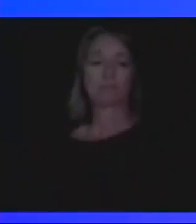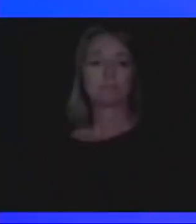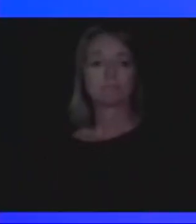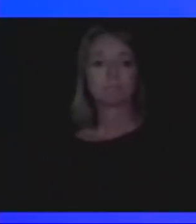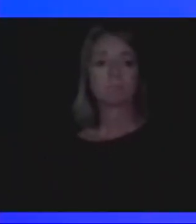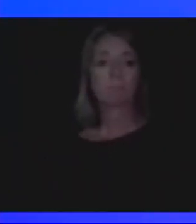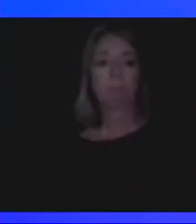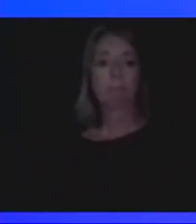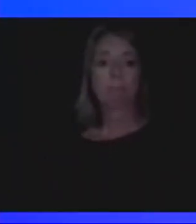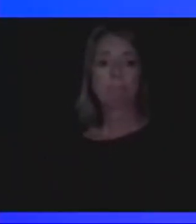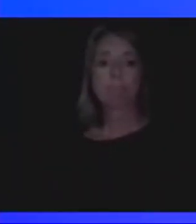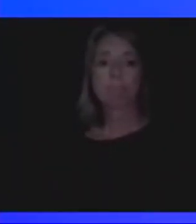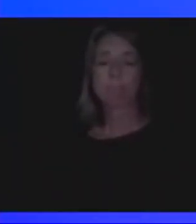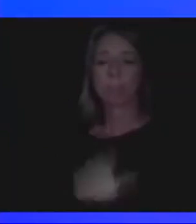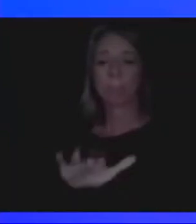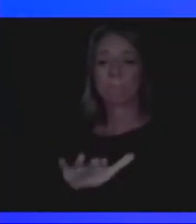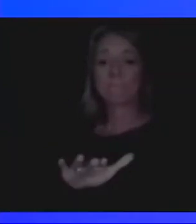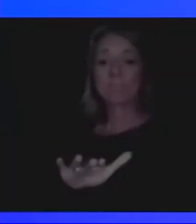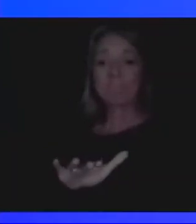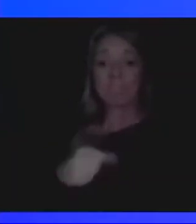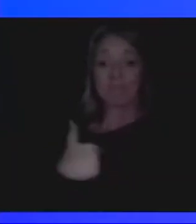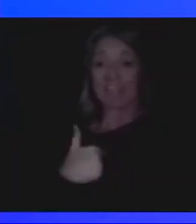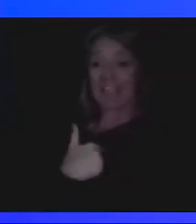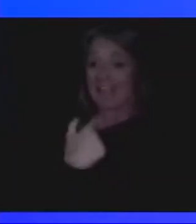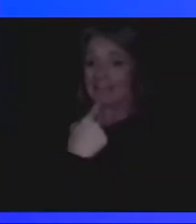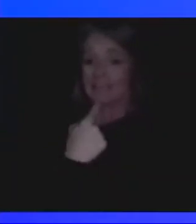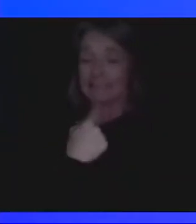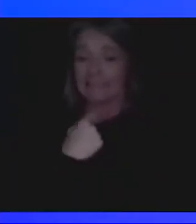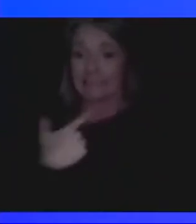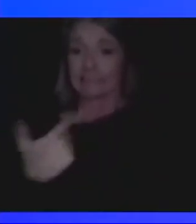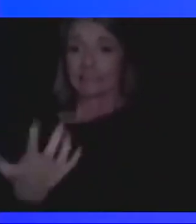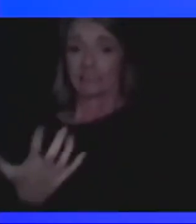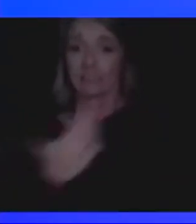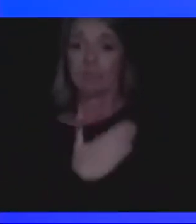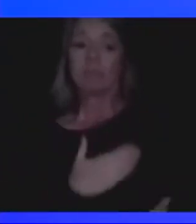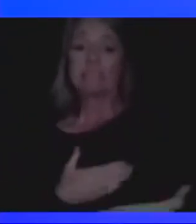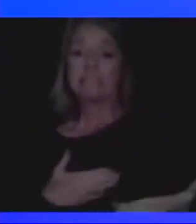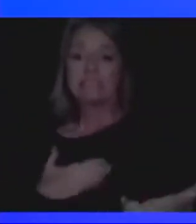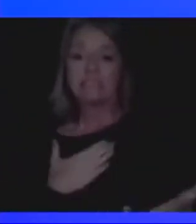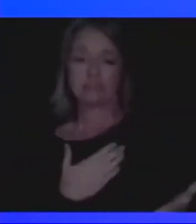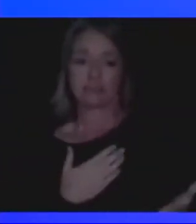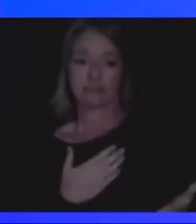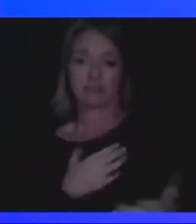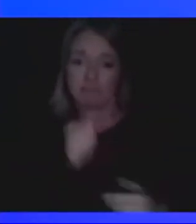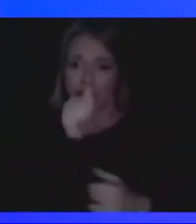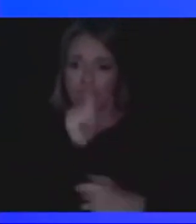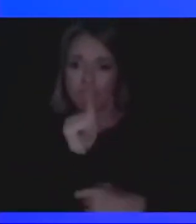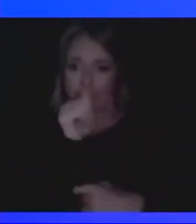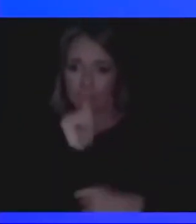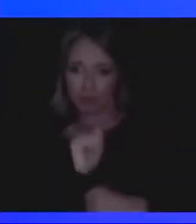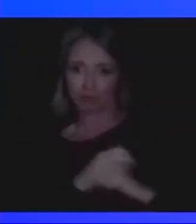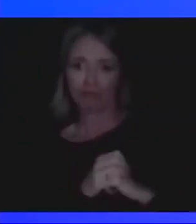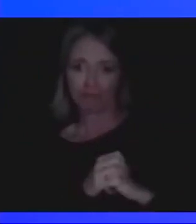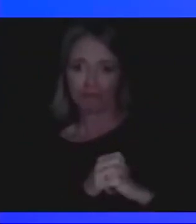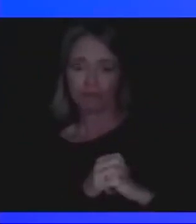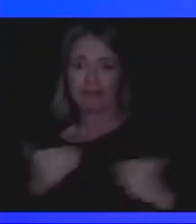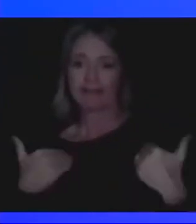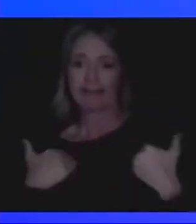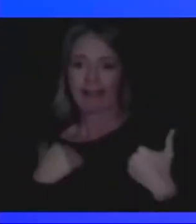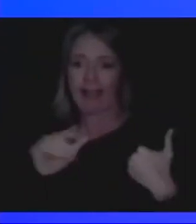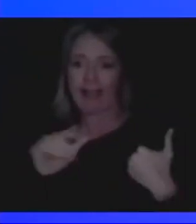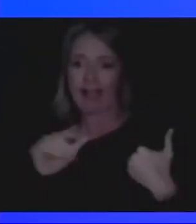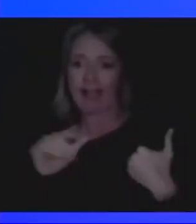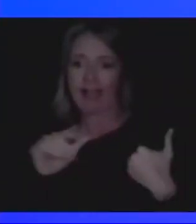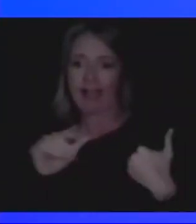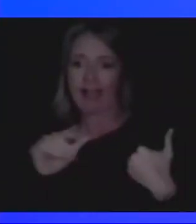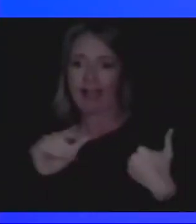to echo what Dr. Cannon said, I would say just please be patient and have grace as far as when